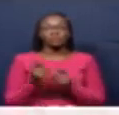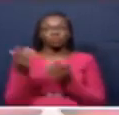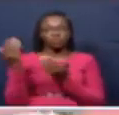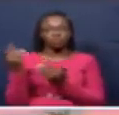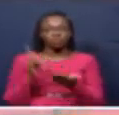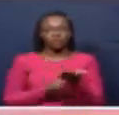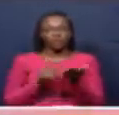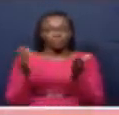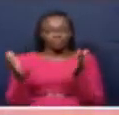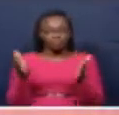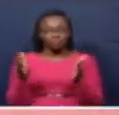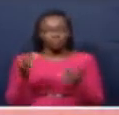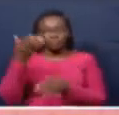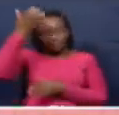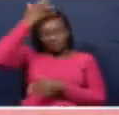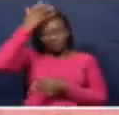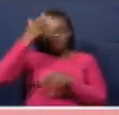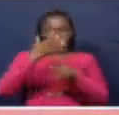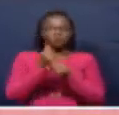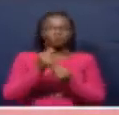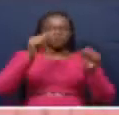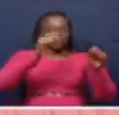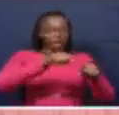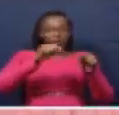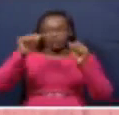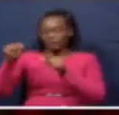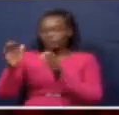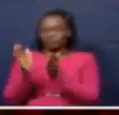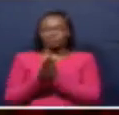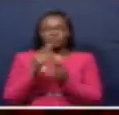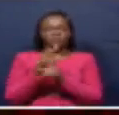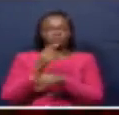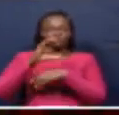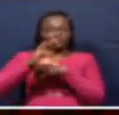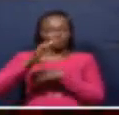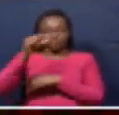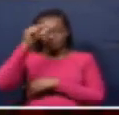duration, the nurses union will have come to an agreement with the various county governments.